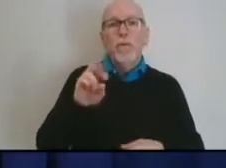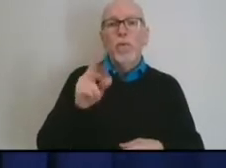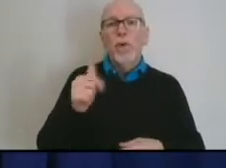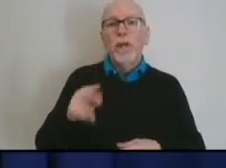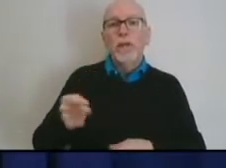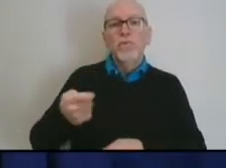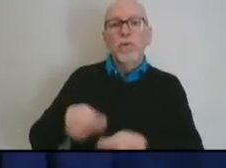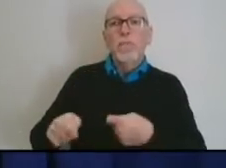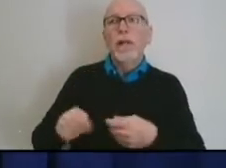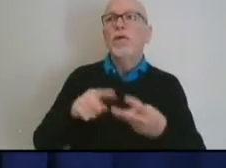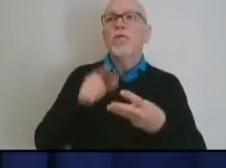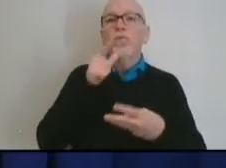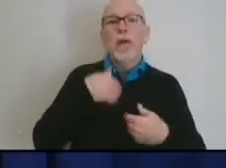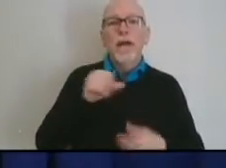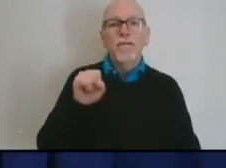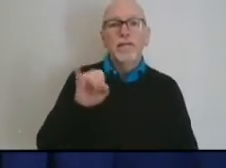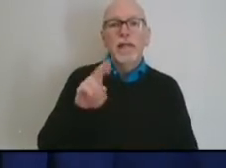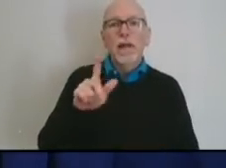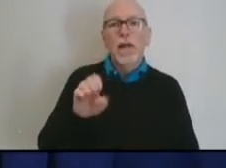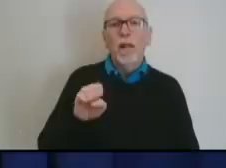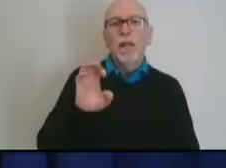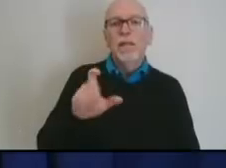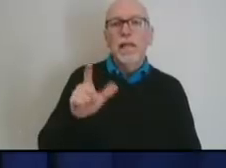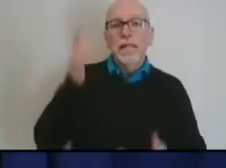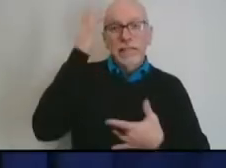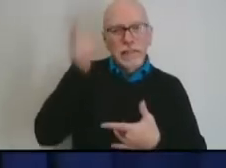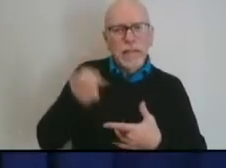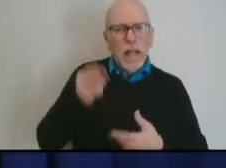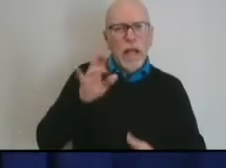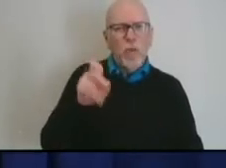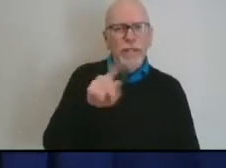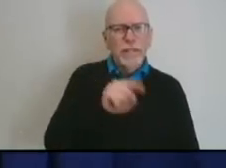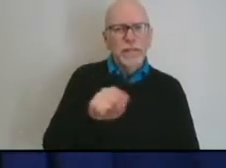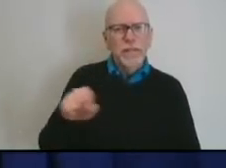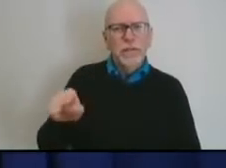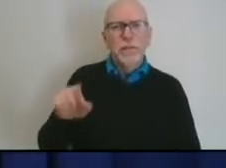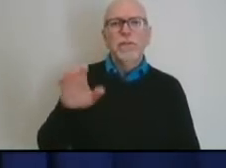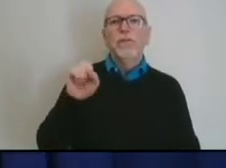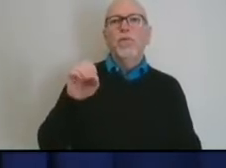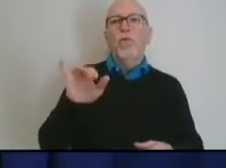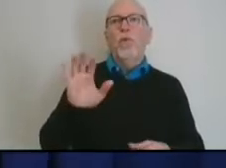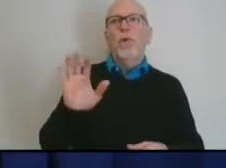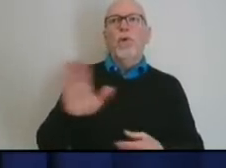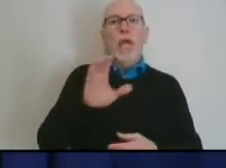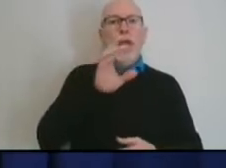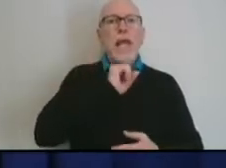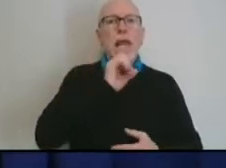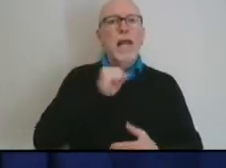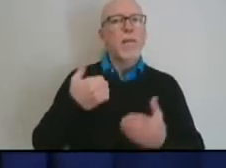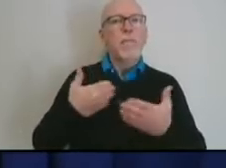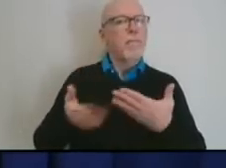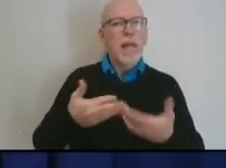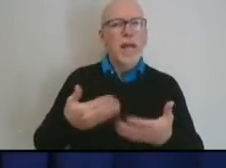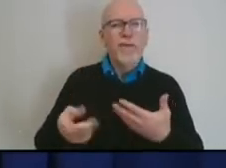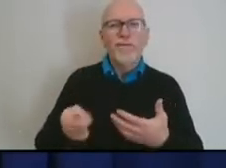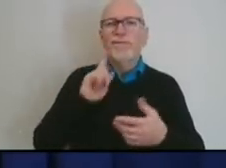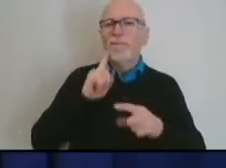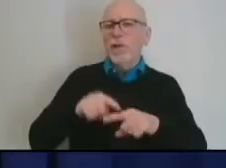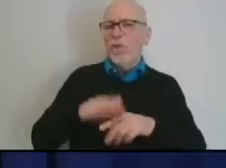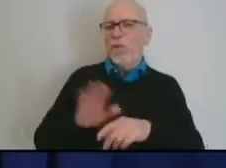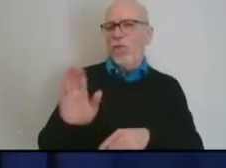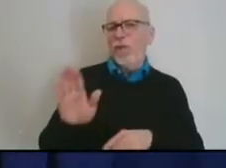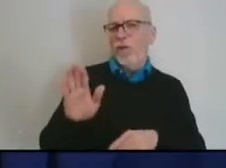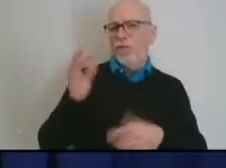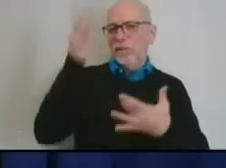cell disease. We know they're at much higher risk. So starting to compare their increased risk based on their particular